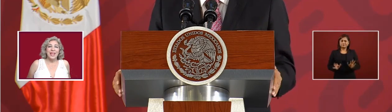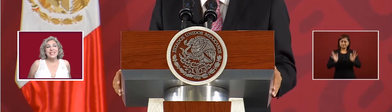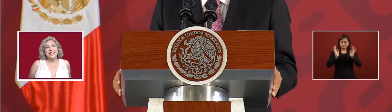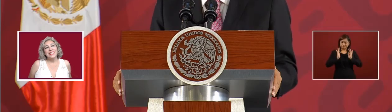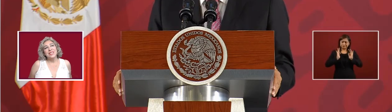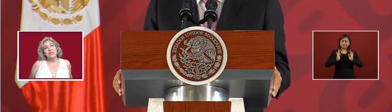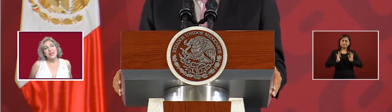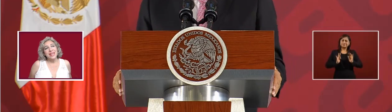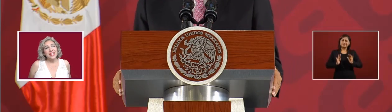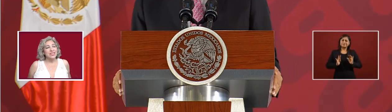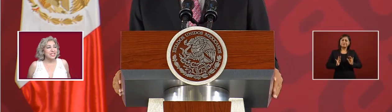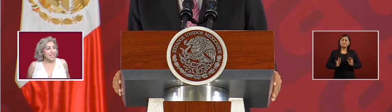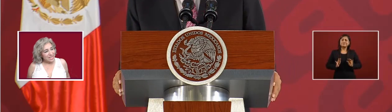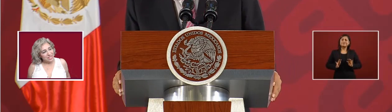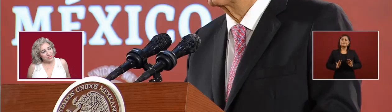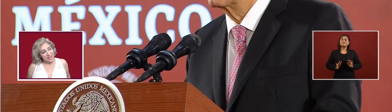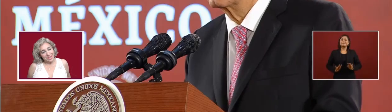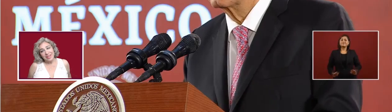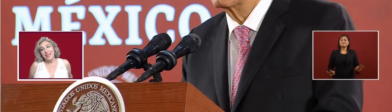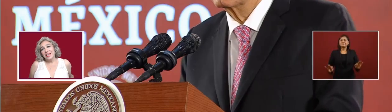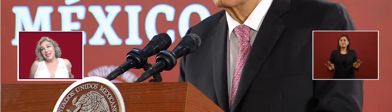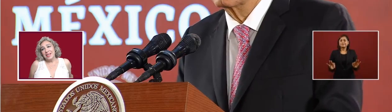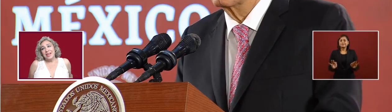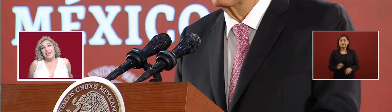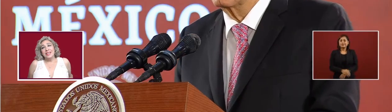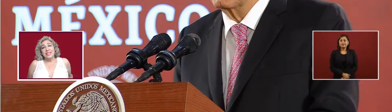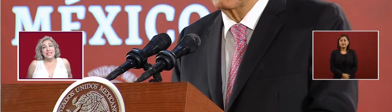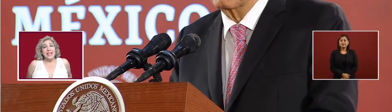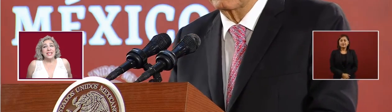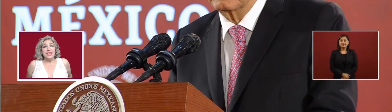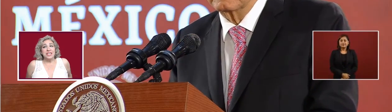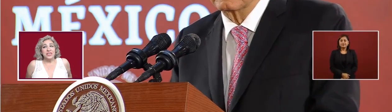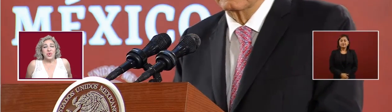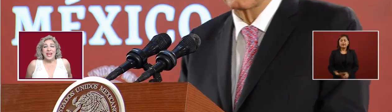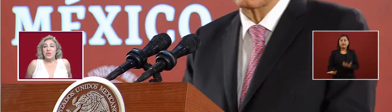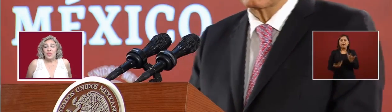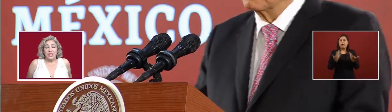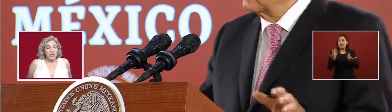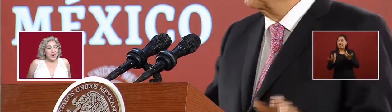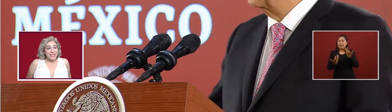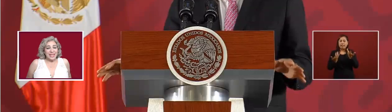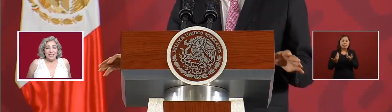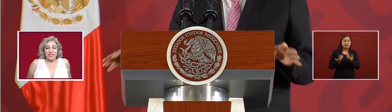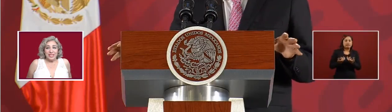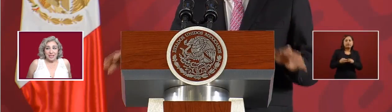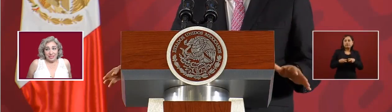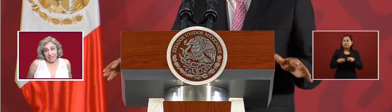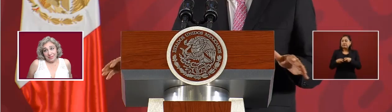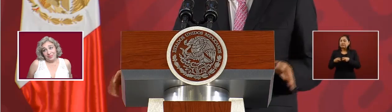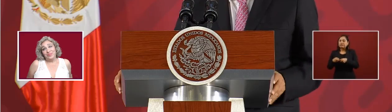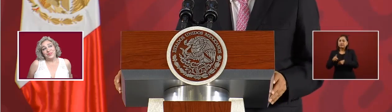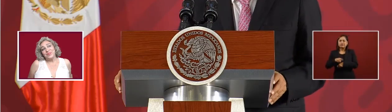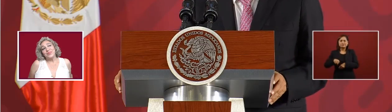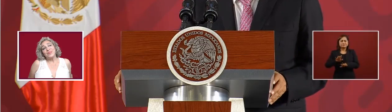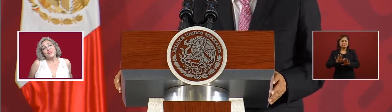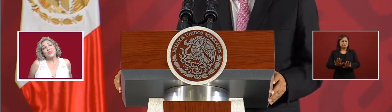I stay serene or stay serene stay tranquil don't excite yourselves